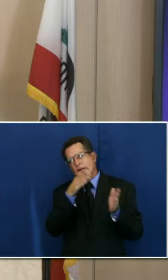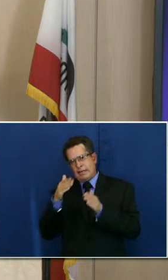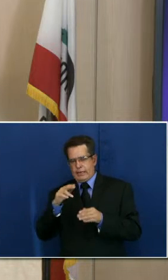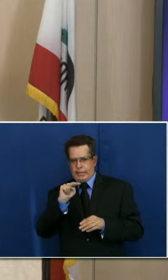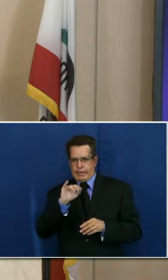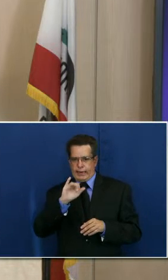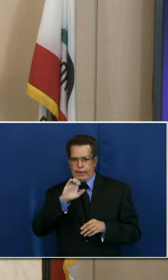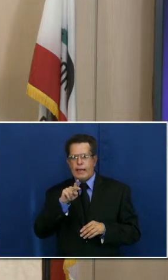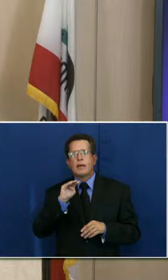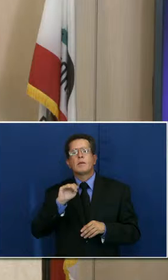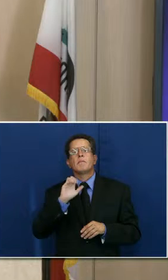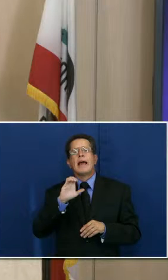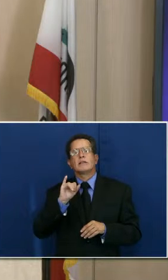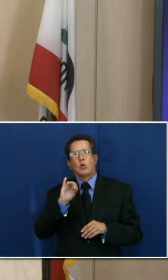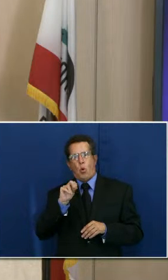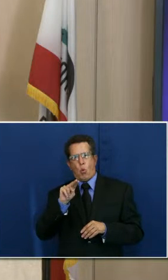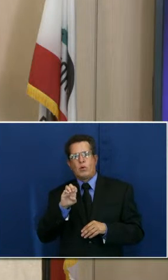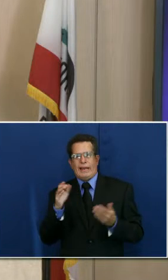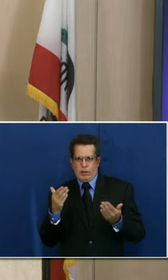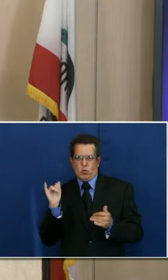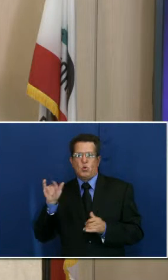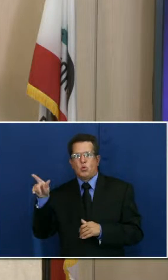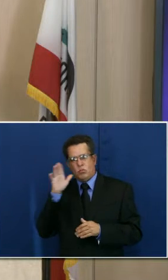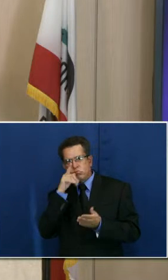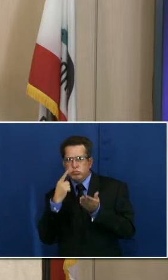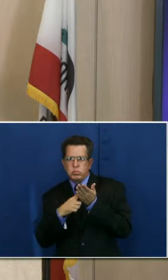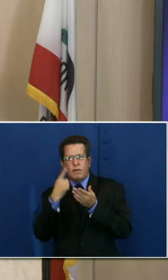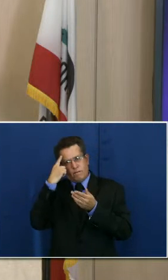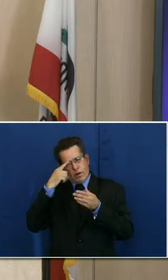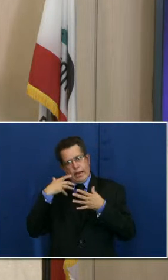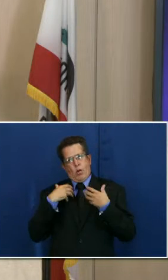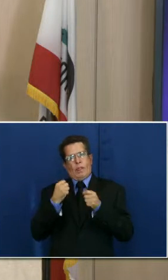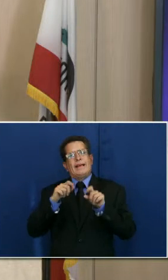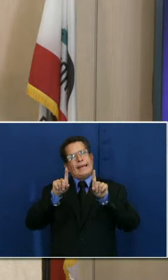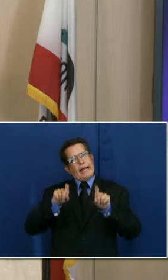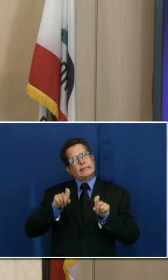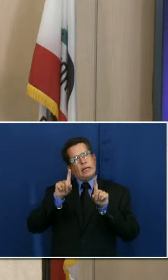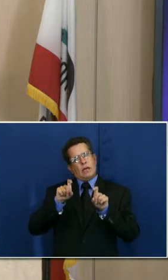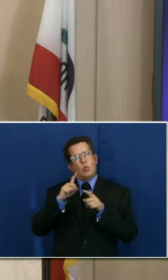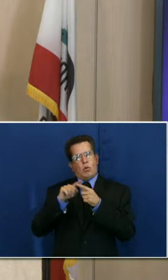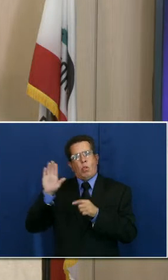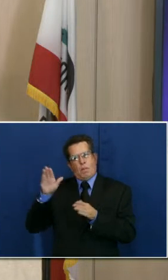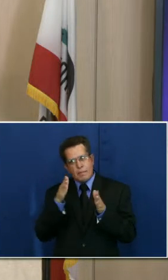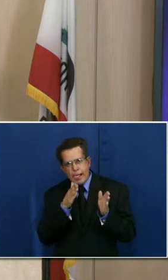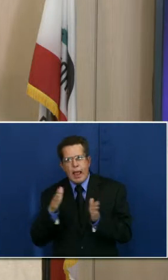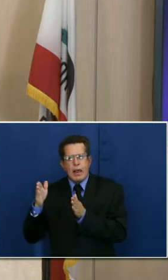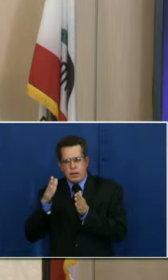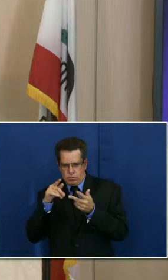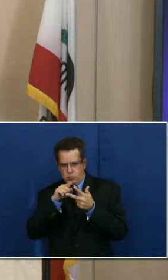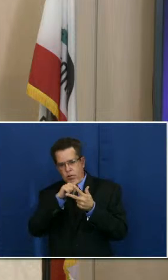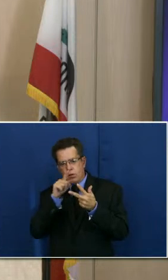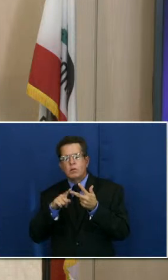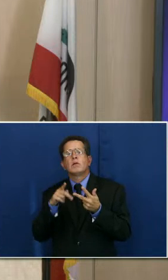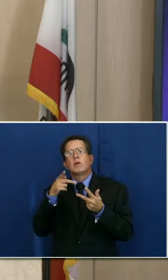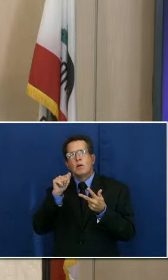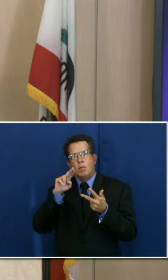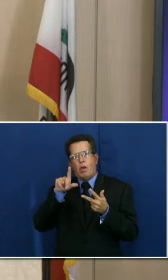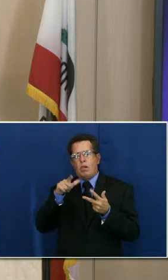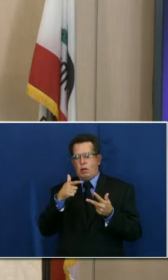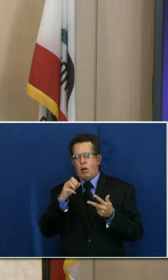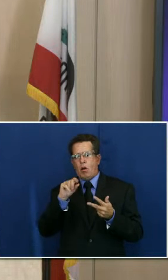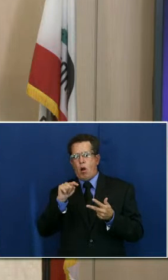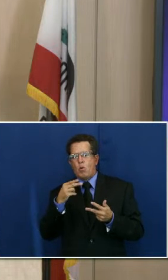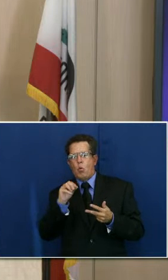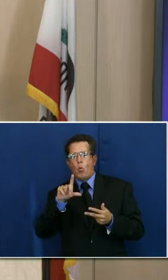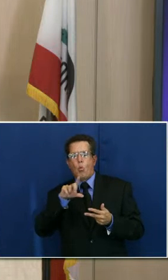of our T3 program, who will talk about health equity testing strategies. And then we're honored to have with us today Dr. Paul Gothold,